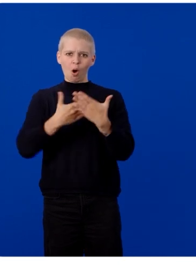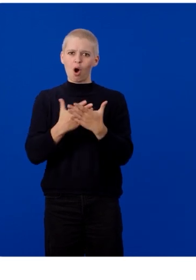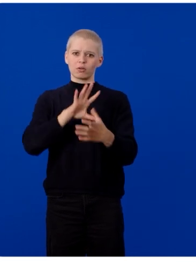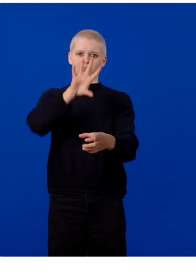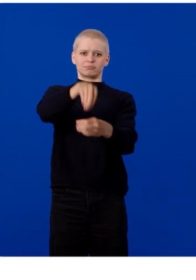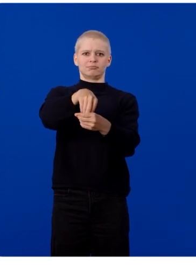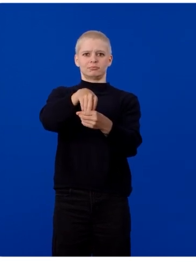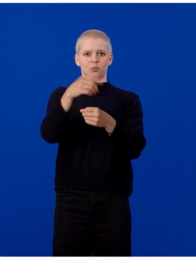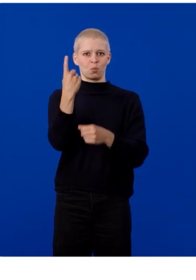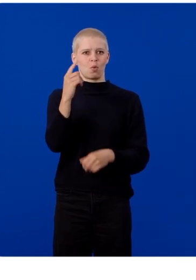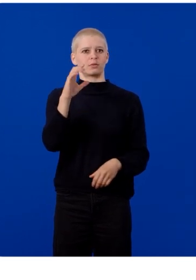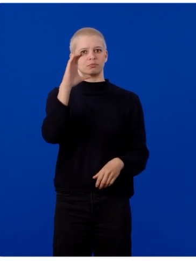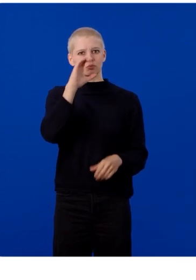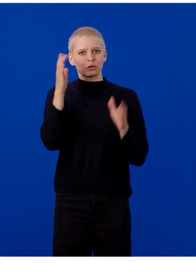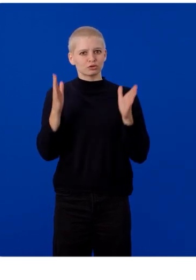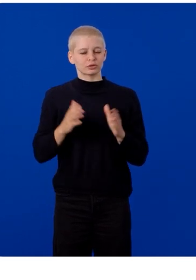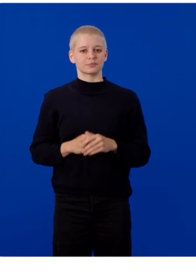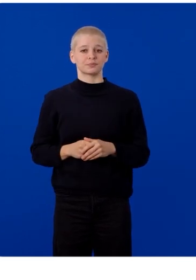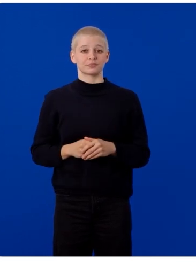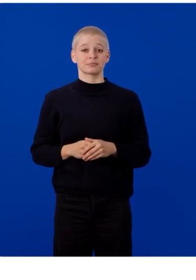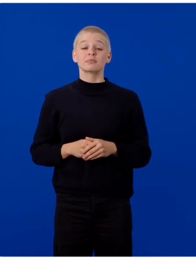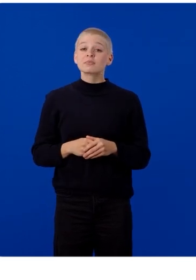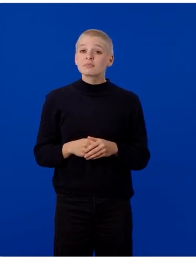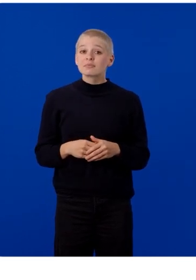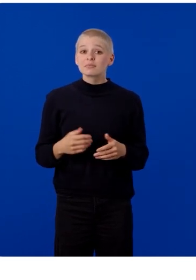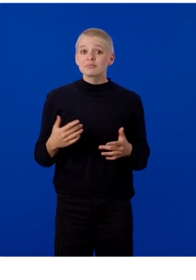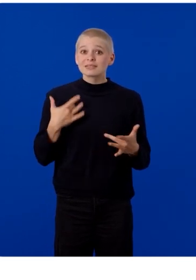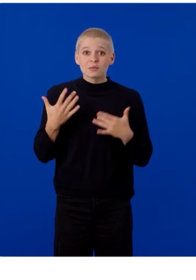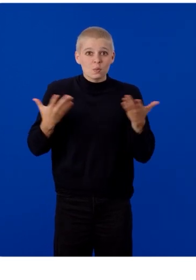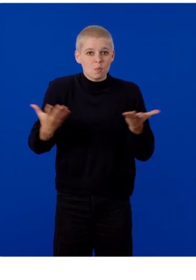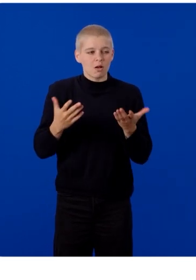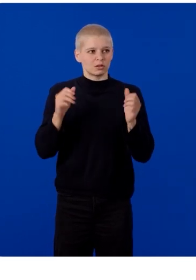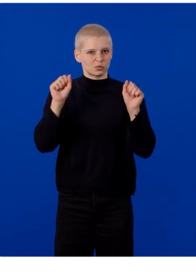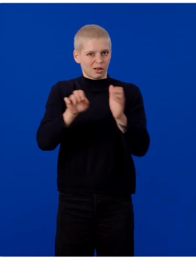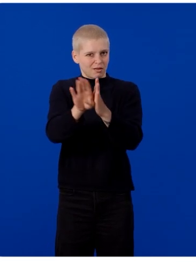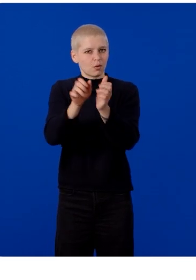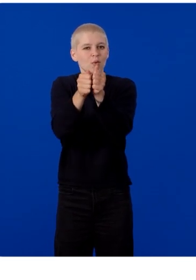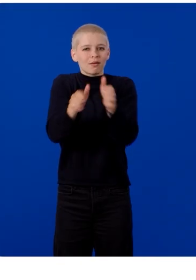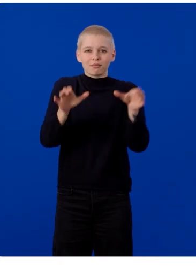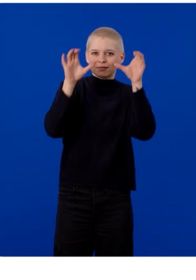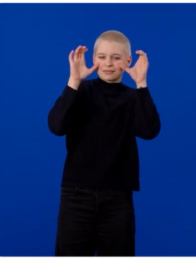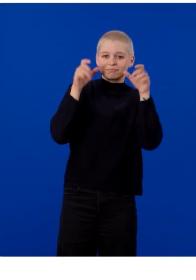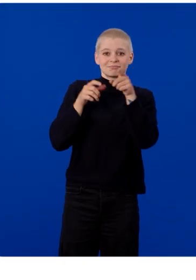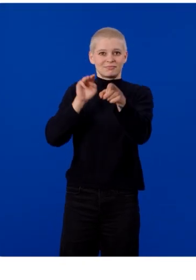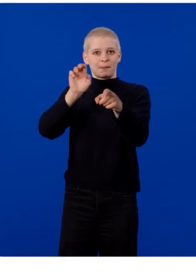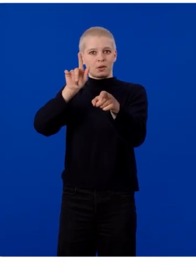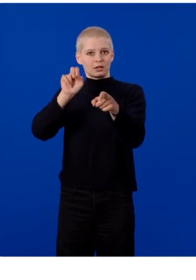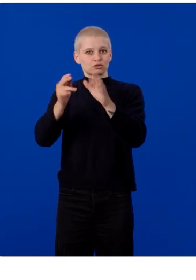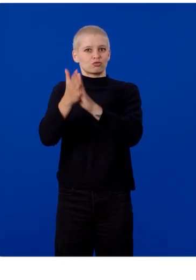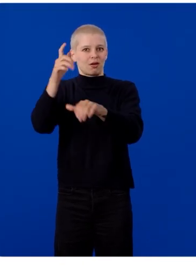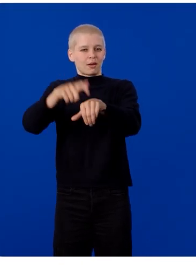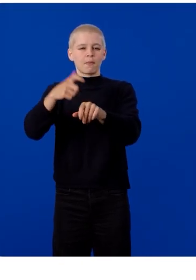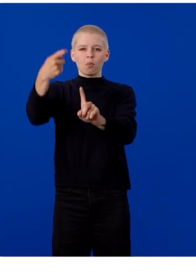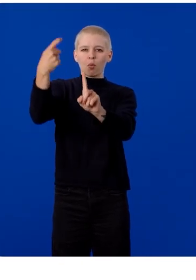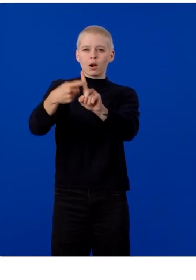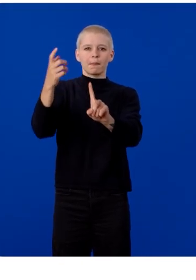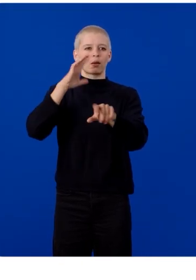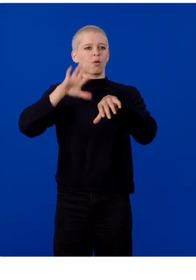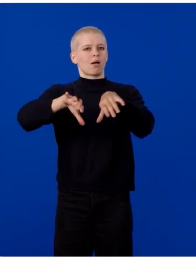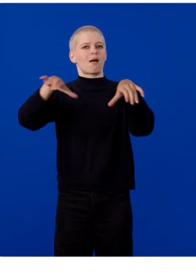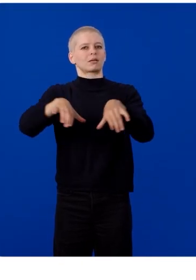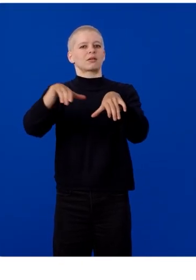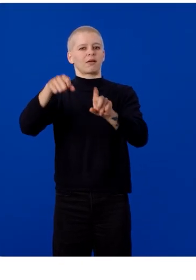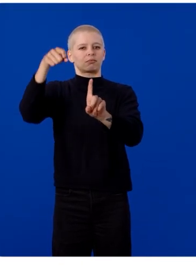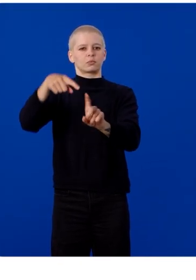But here is the game changer. You can develop without a headset. Our emulation runtime automatically activates on